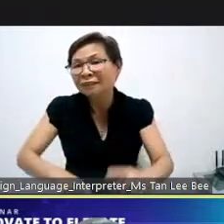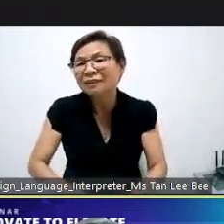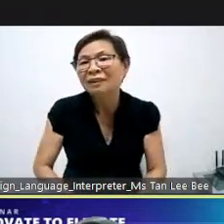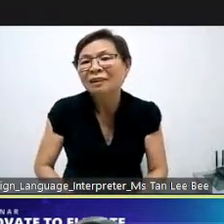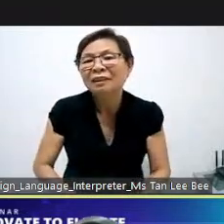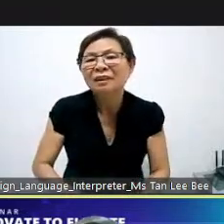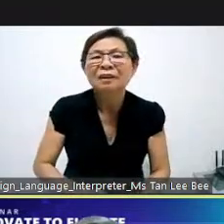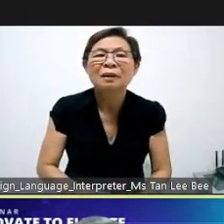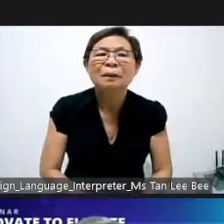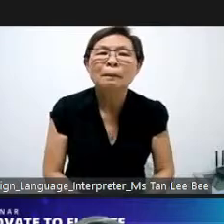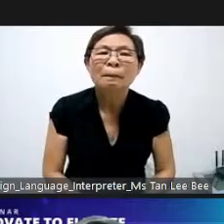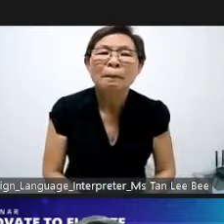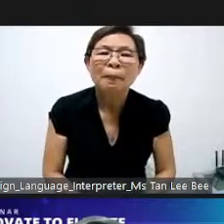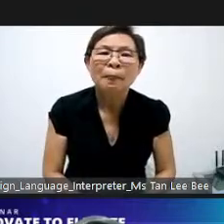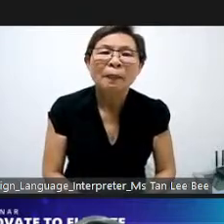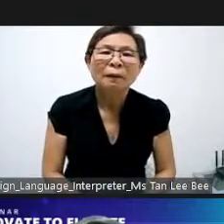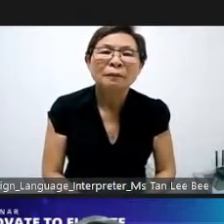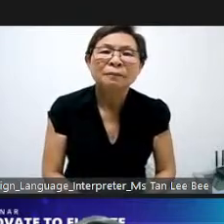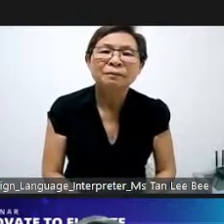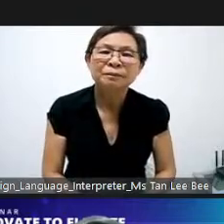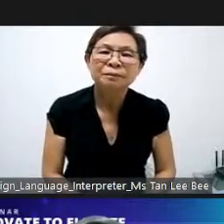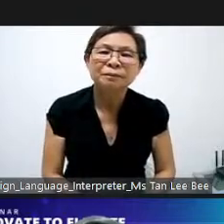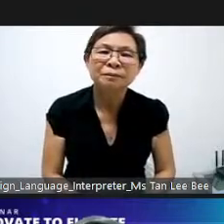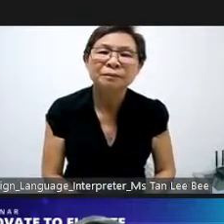Metawi. Hello.